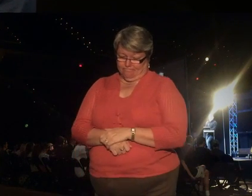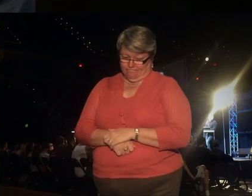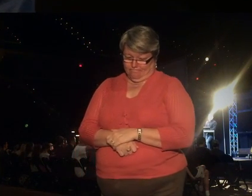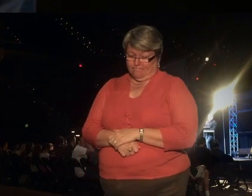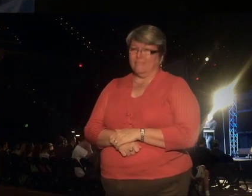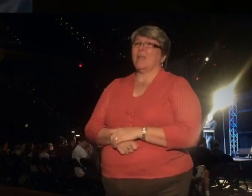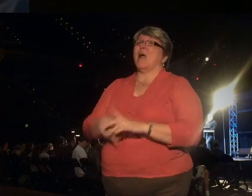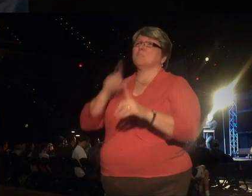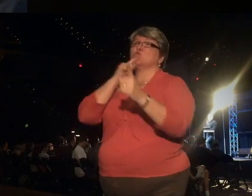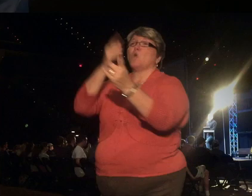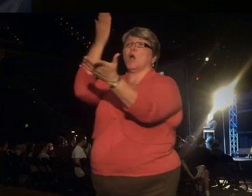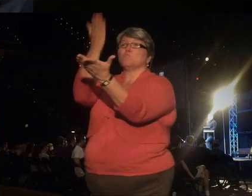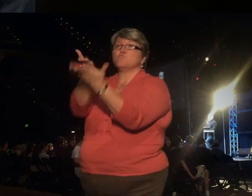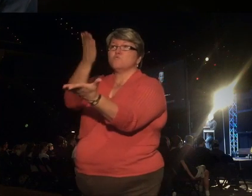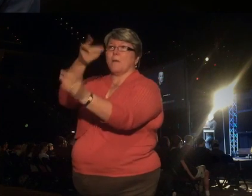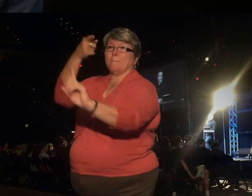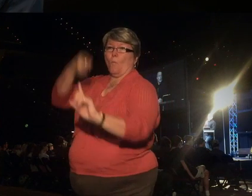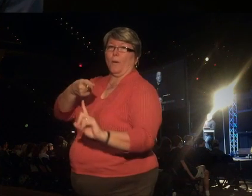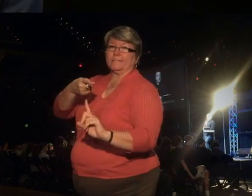but I'm trying to prove a point.